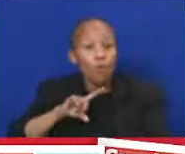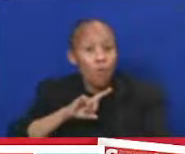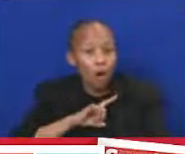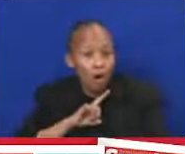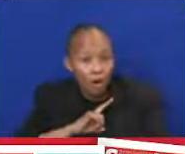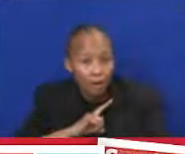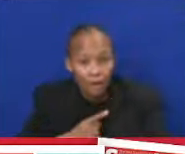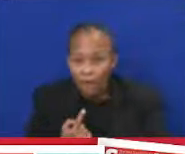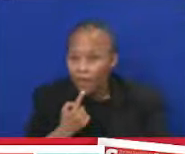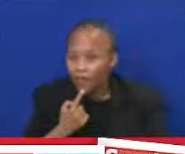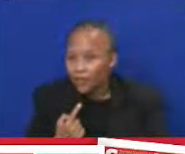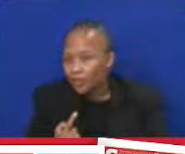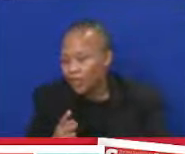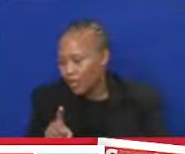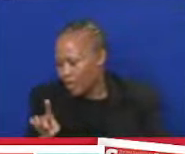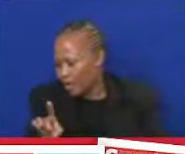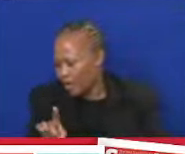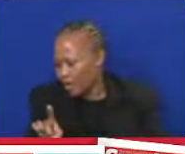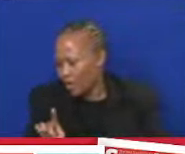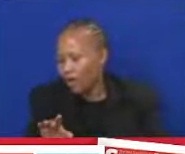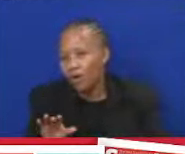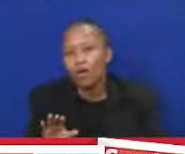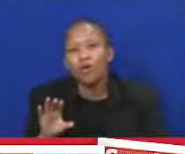with witness protection.